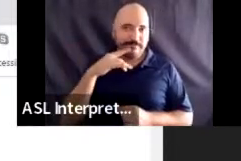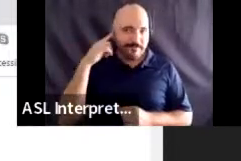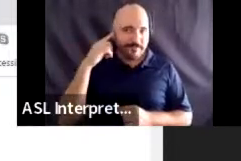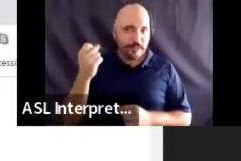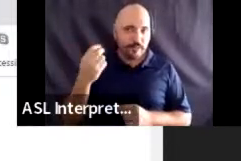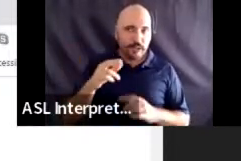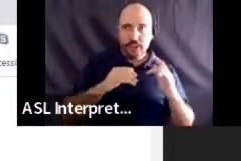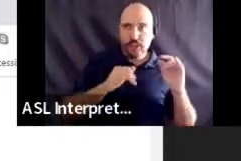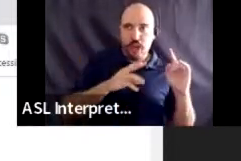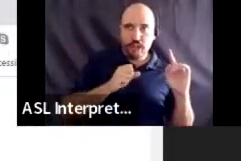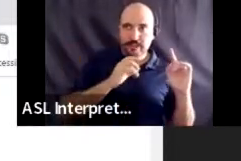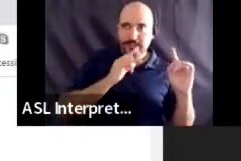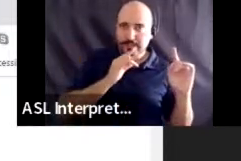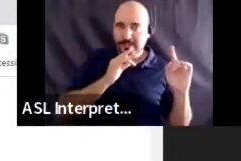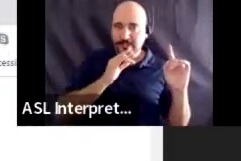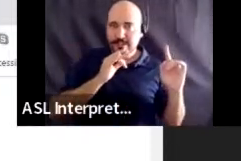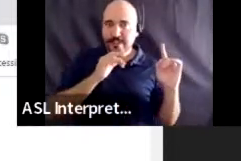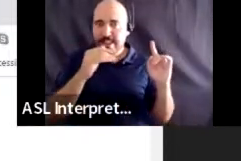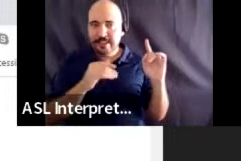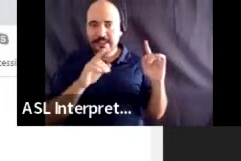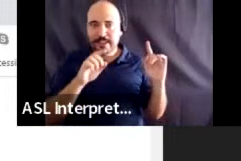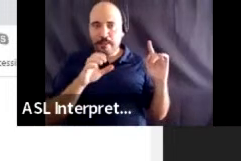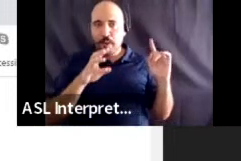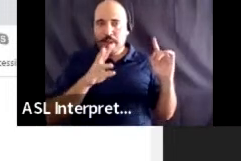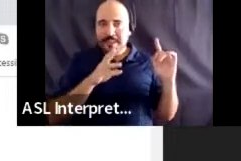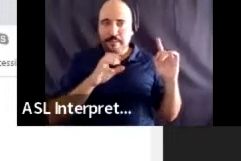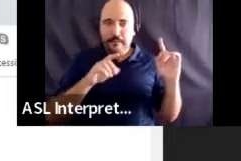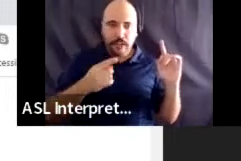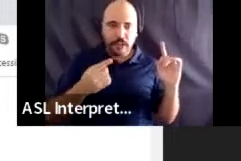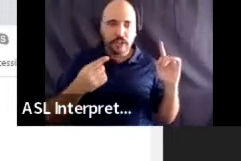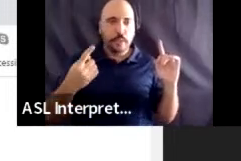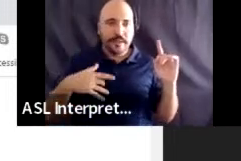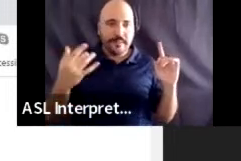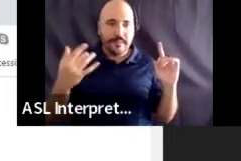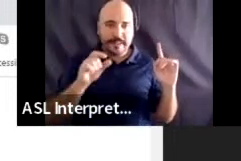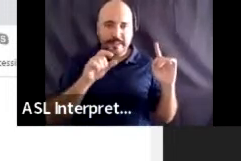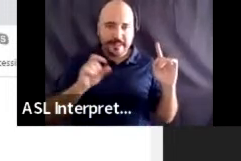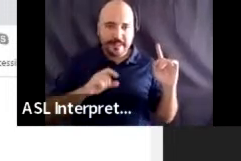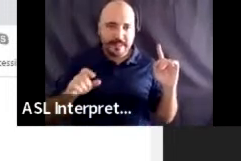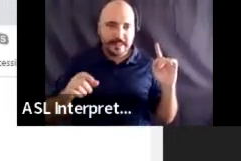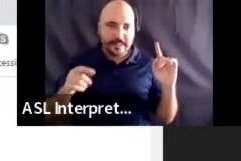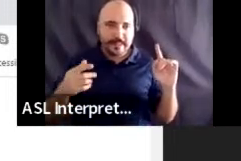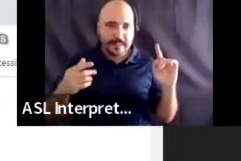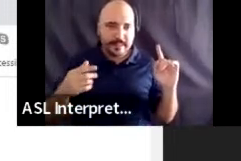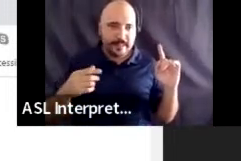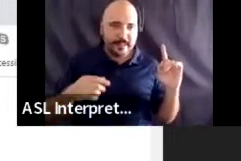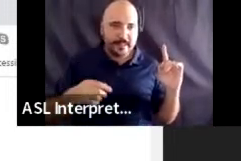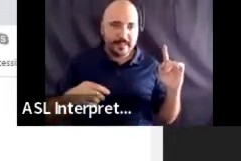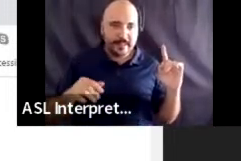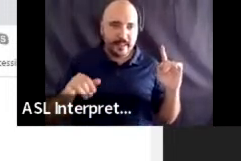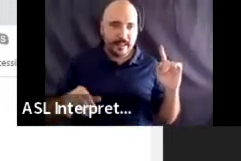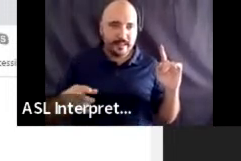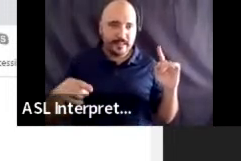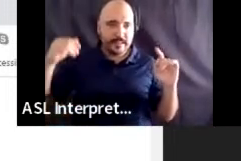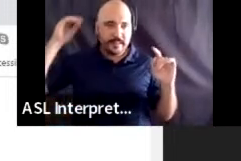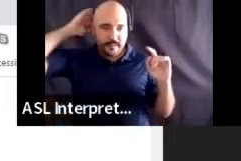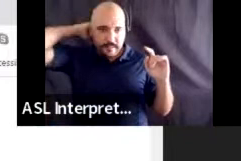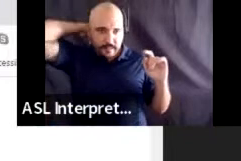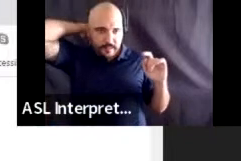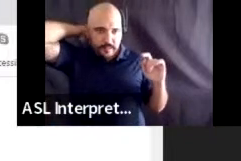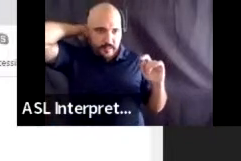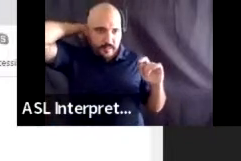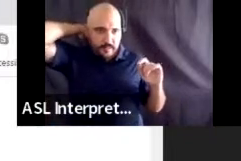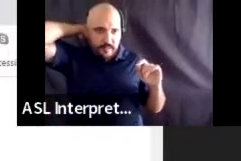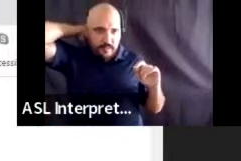with 22 items. Wednesday, December 1st, 2021. 1 event scheduled. Heading level 3. Same page. Link visited. okay, so here we have what we talked